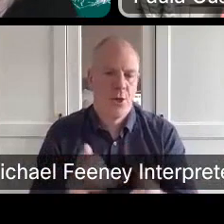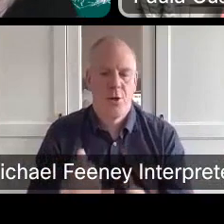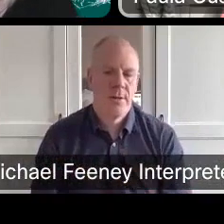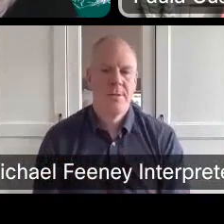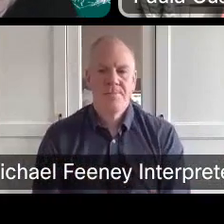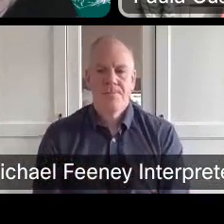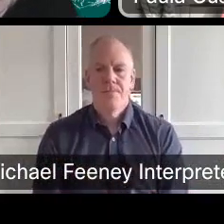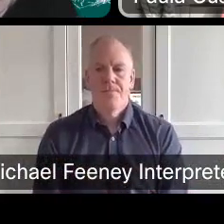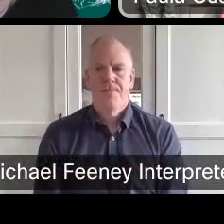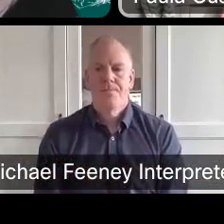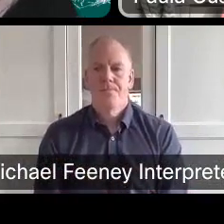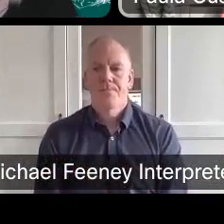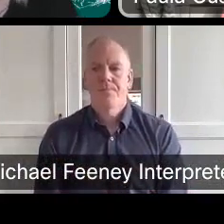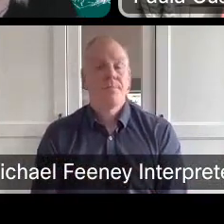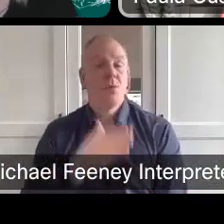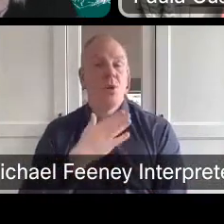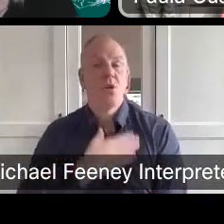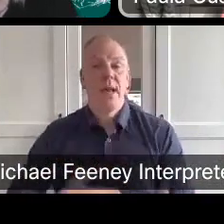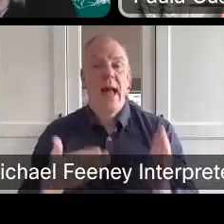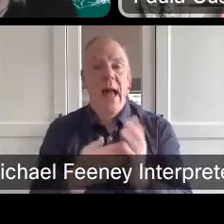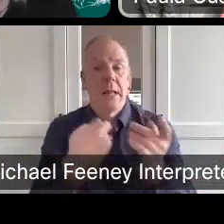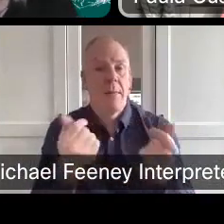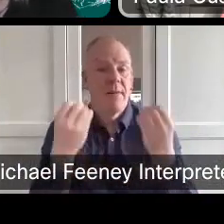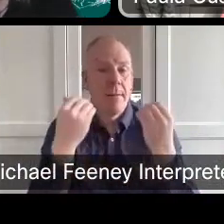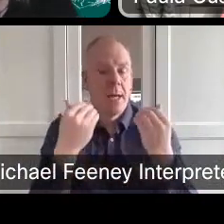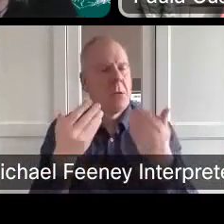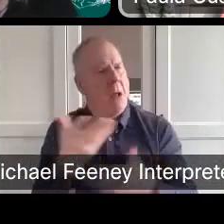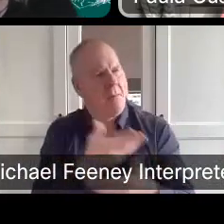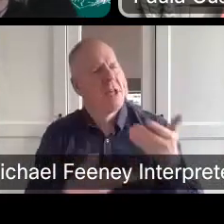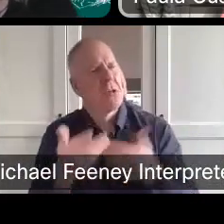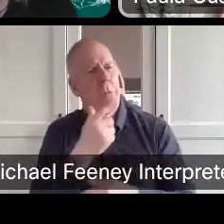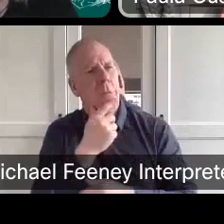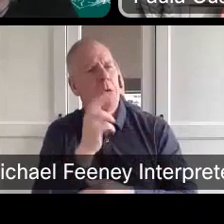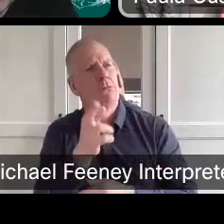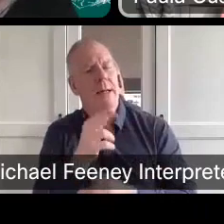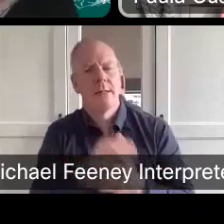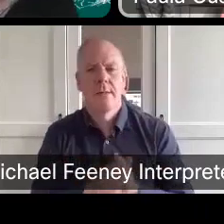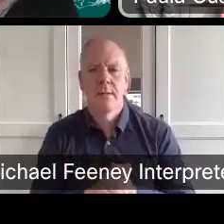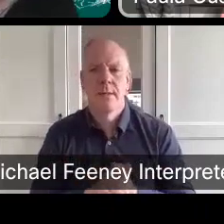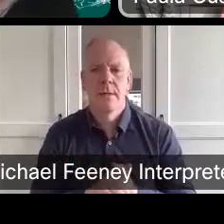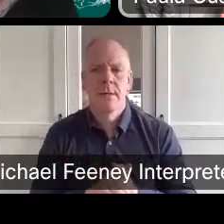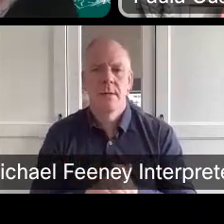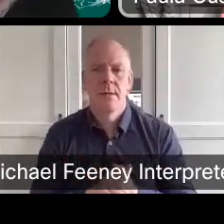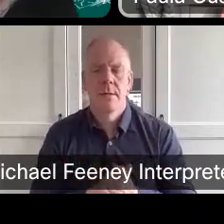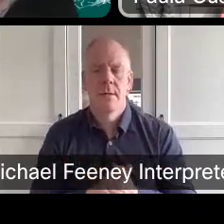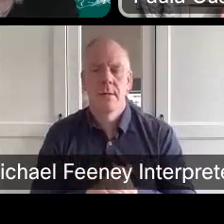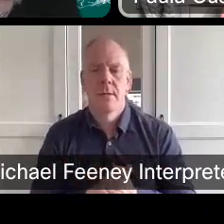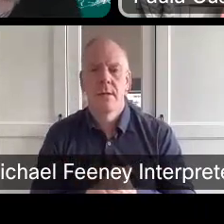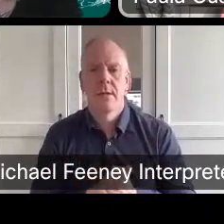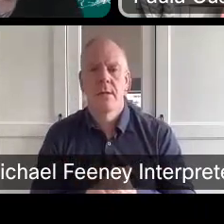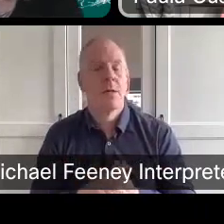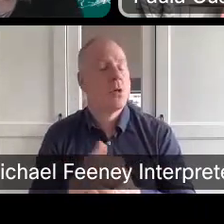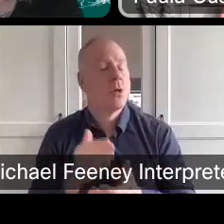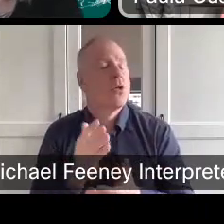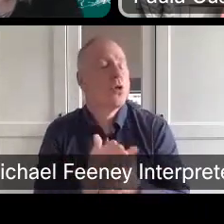I just like maybe just to add a couple of things, just listening to the conversation, Juanita, if that's okay. Just maybe just things I agree